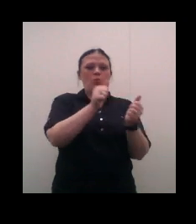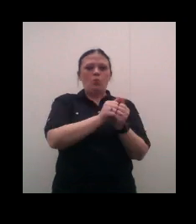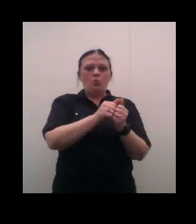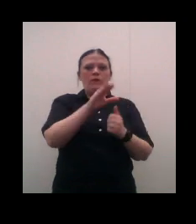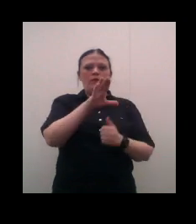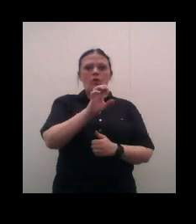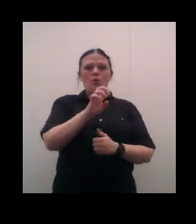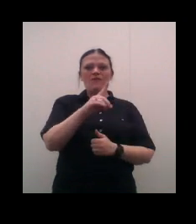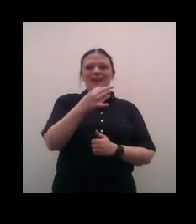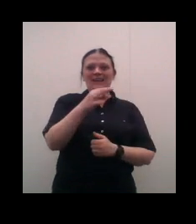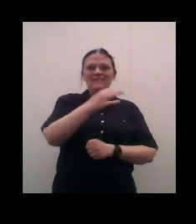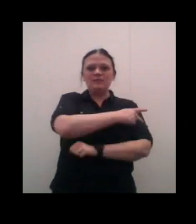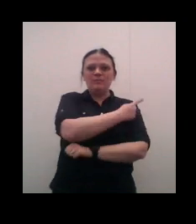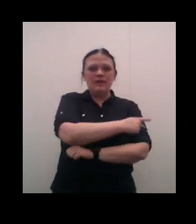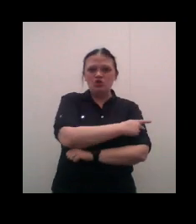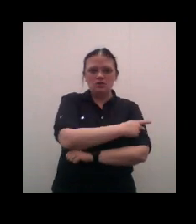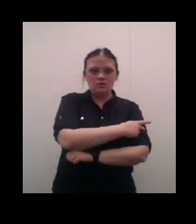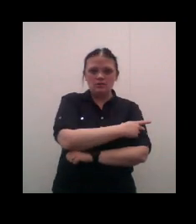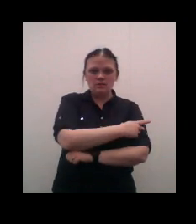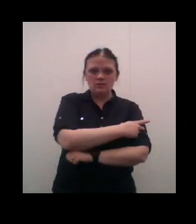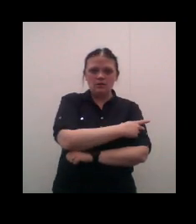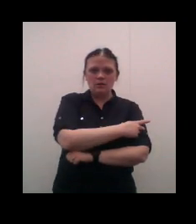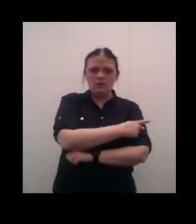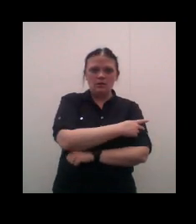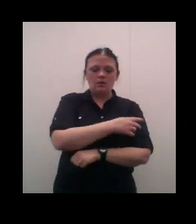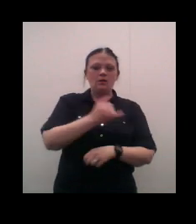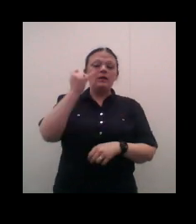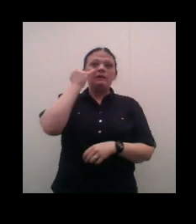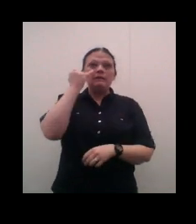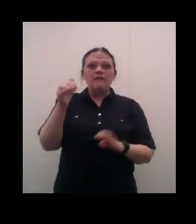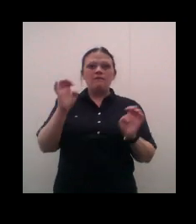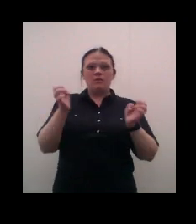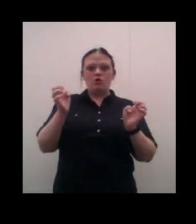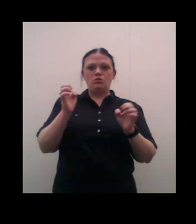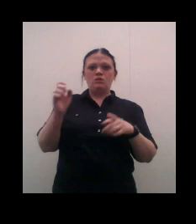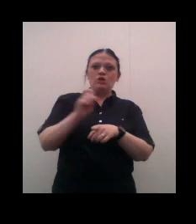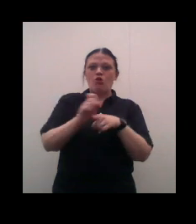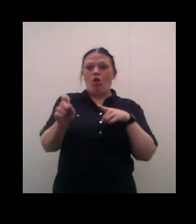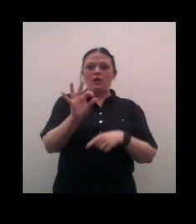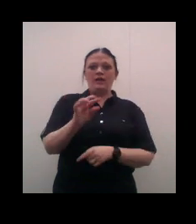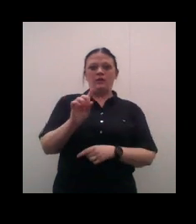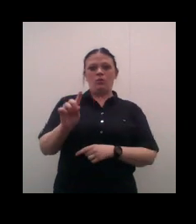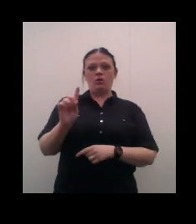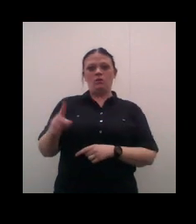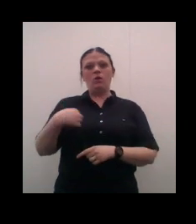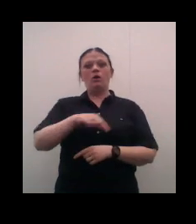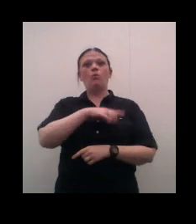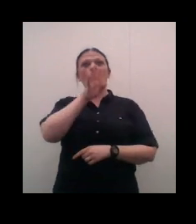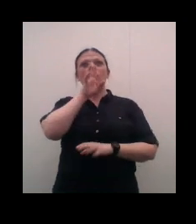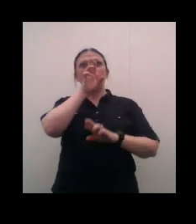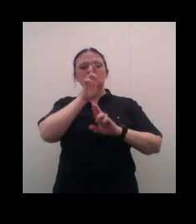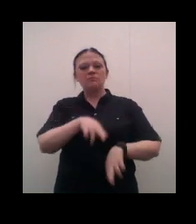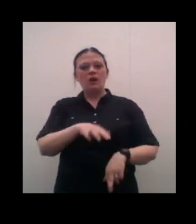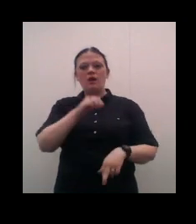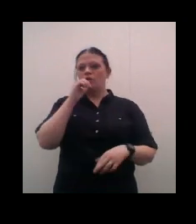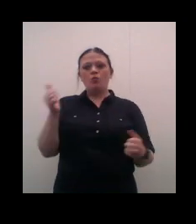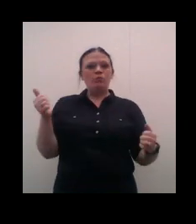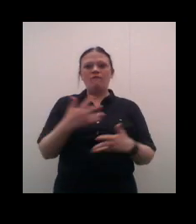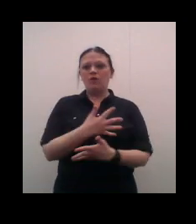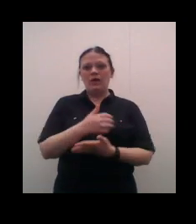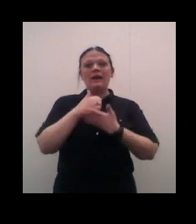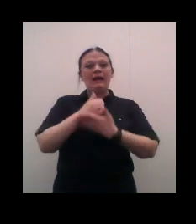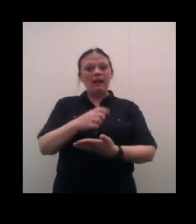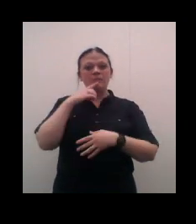COVID-19 patients. So if it is an emergency, please call 911. We will respond. Don't be afraid. Help